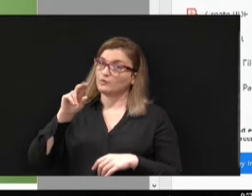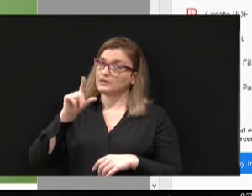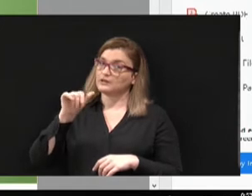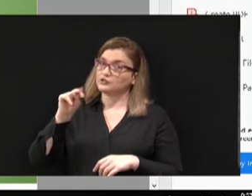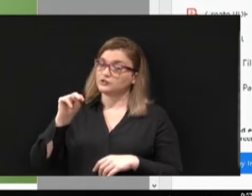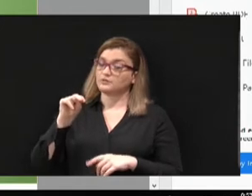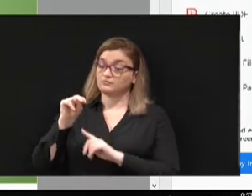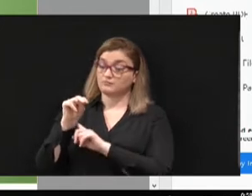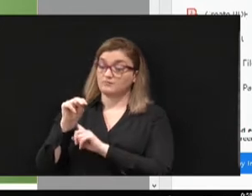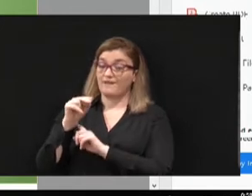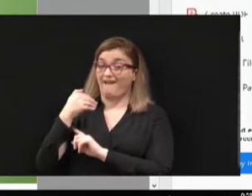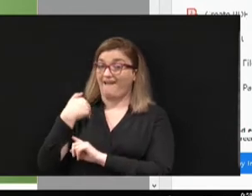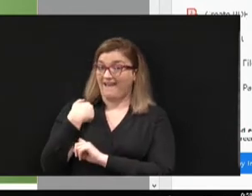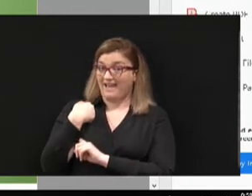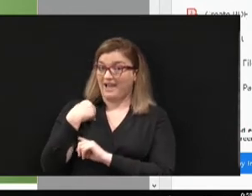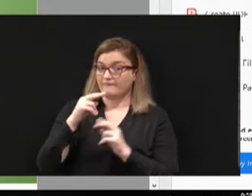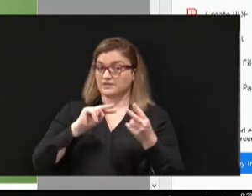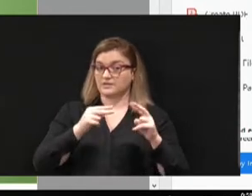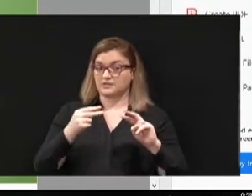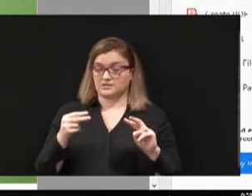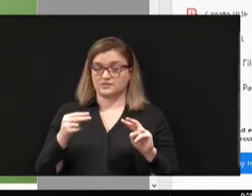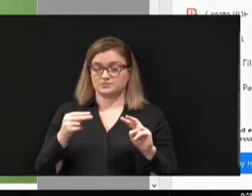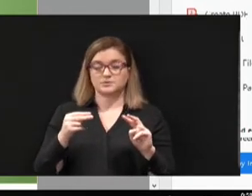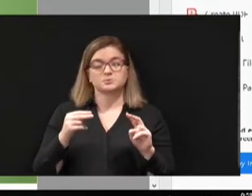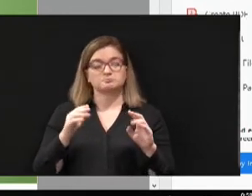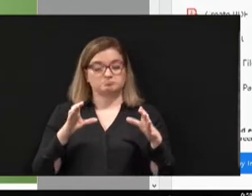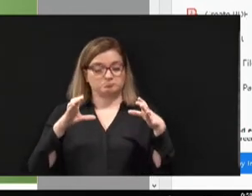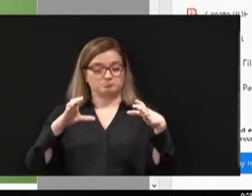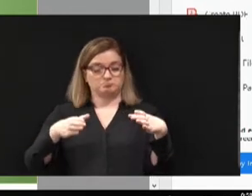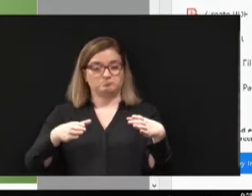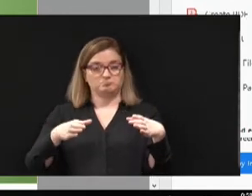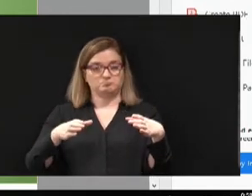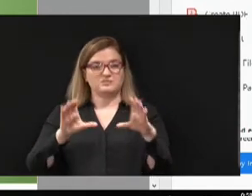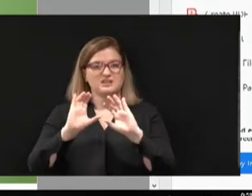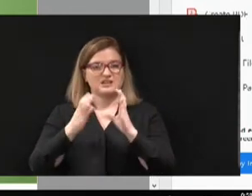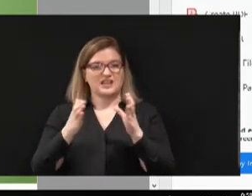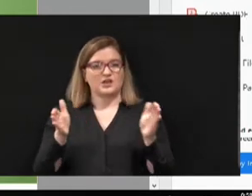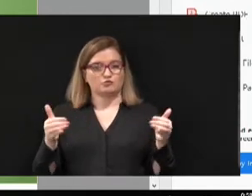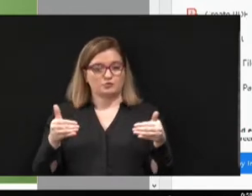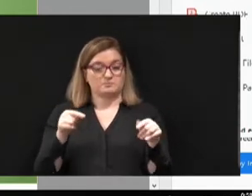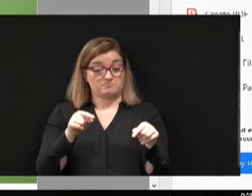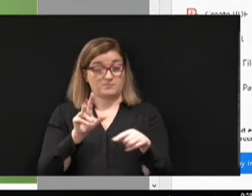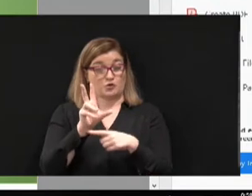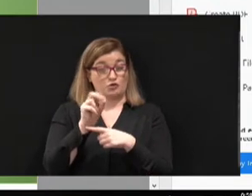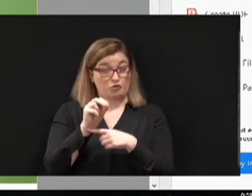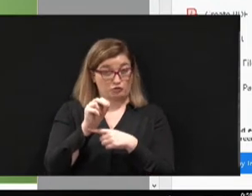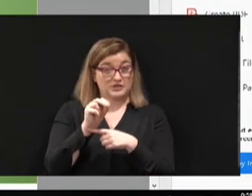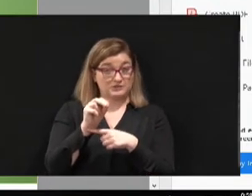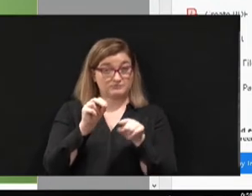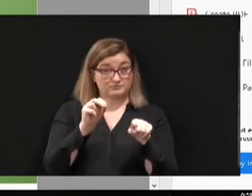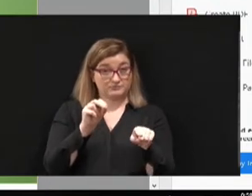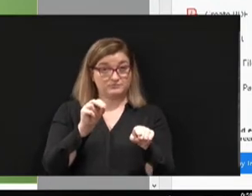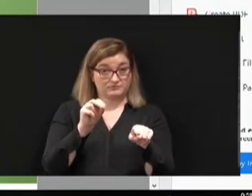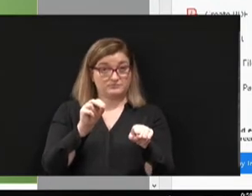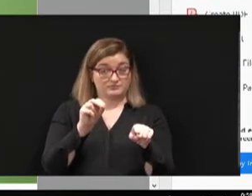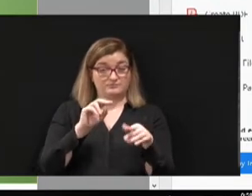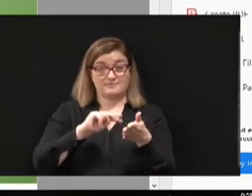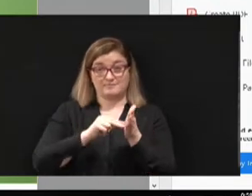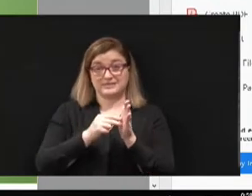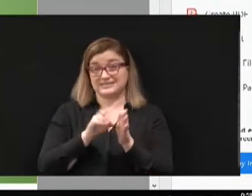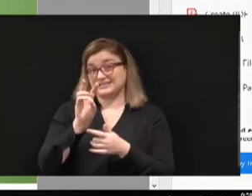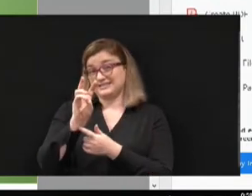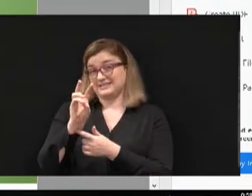you think of a classroom of 30 that has, there's probably about 6 students in that classroom that has